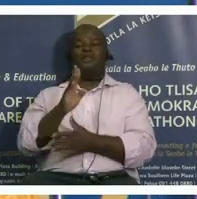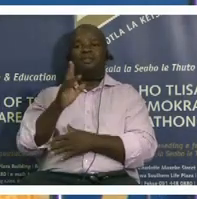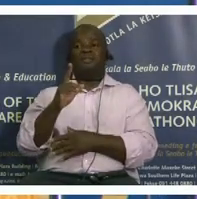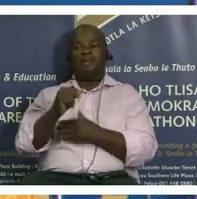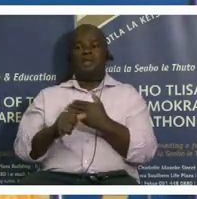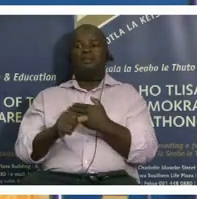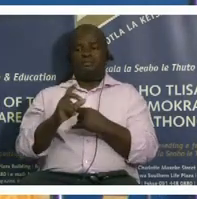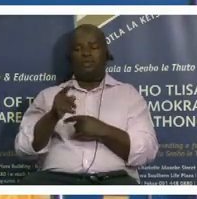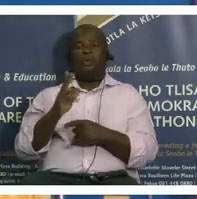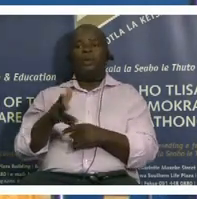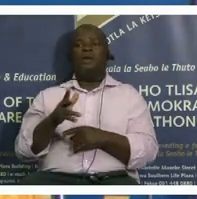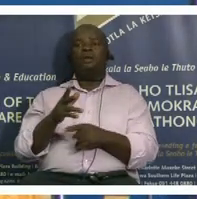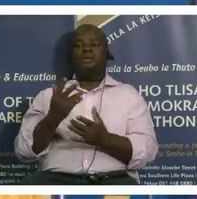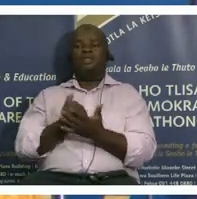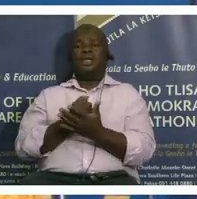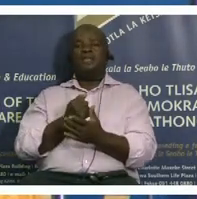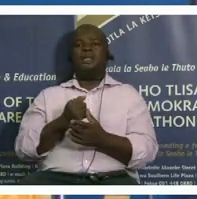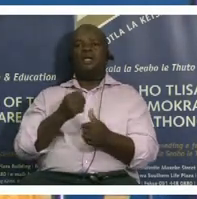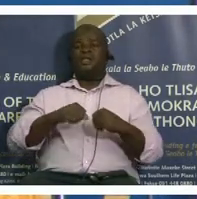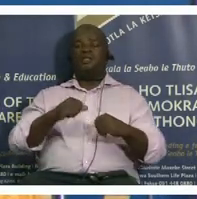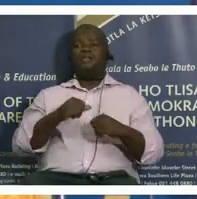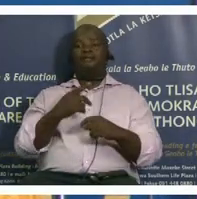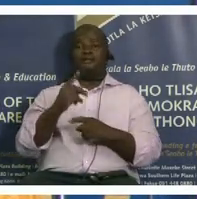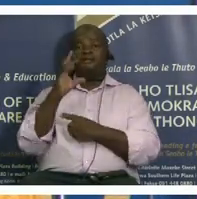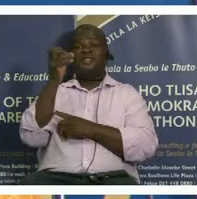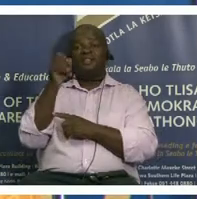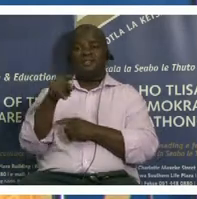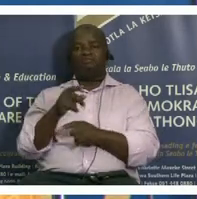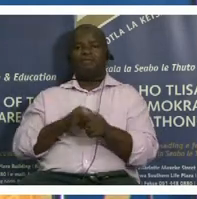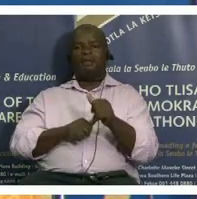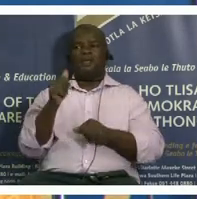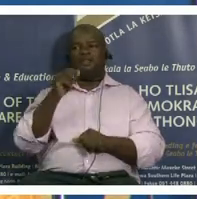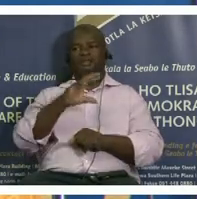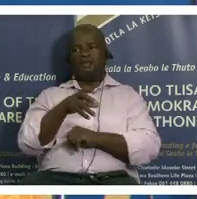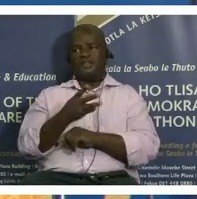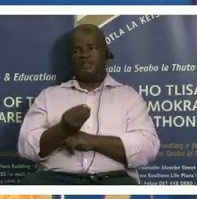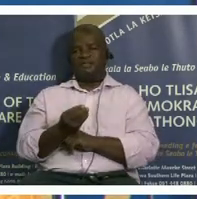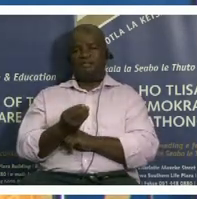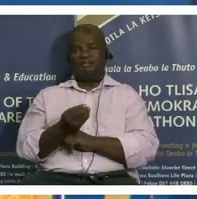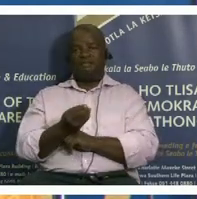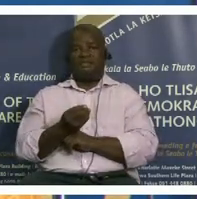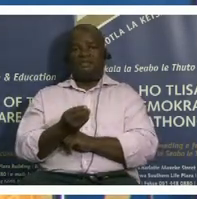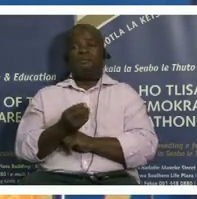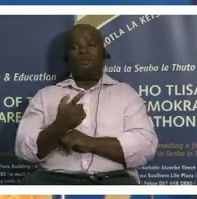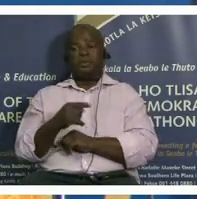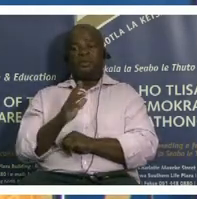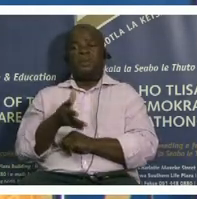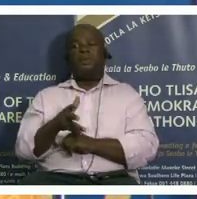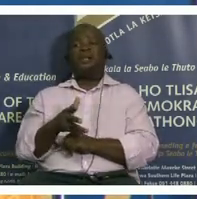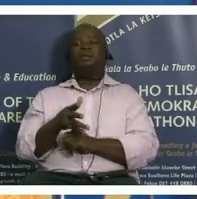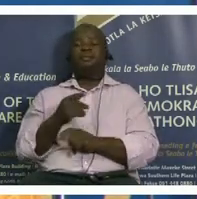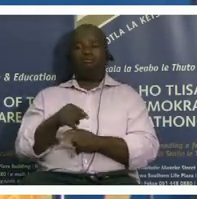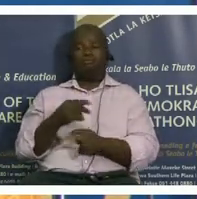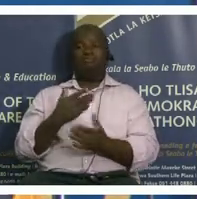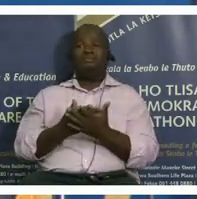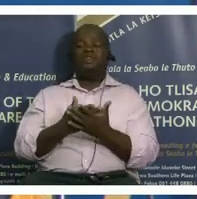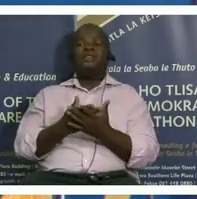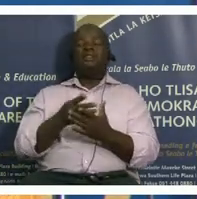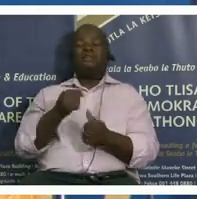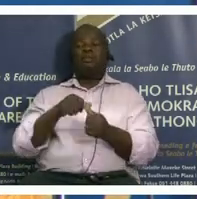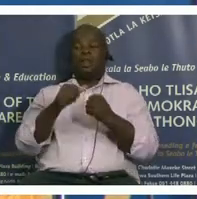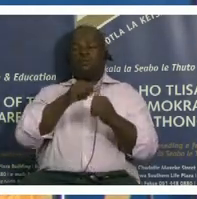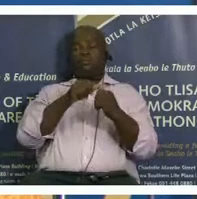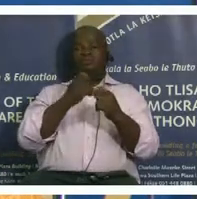action make the Free State a province of choice. We will leverage on our location at the heart